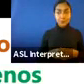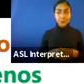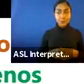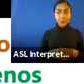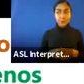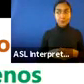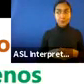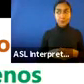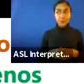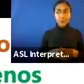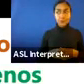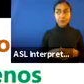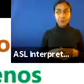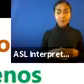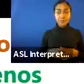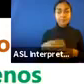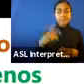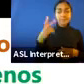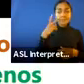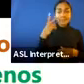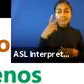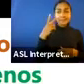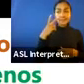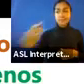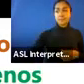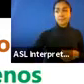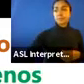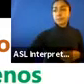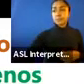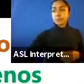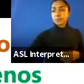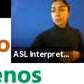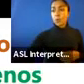And see.